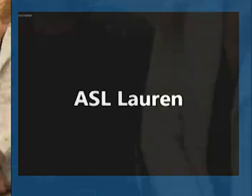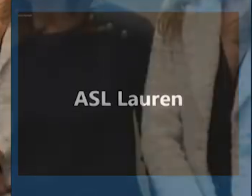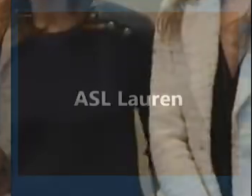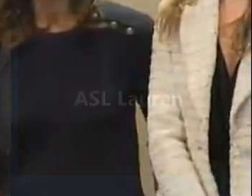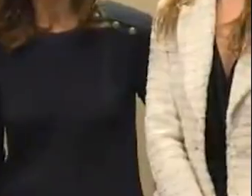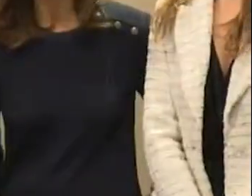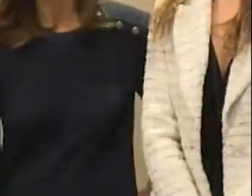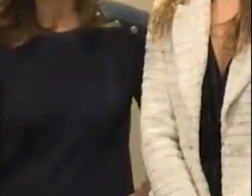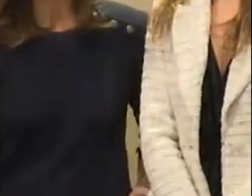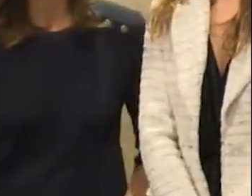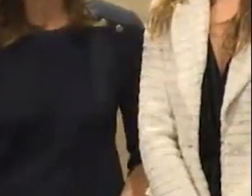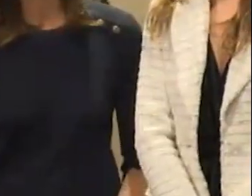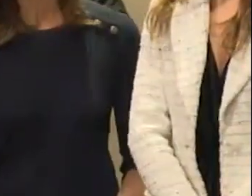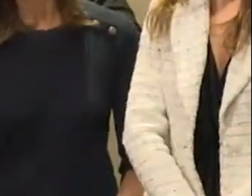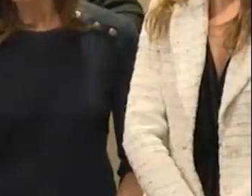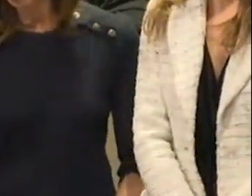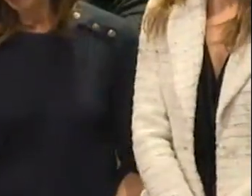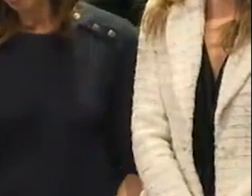collection.